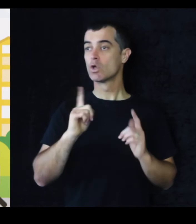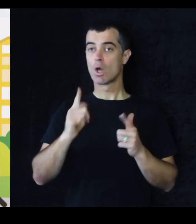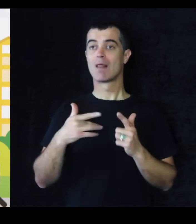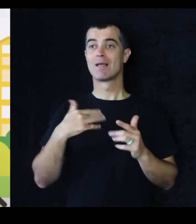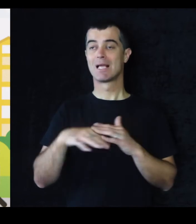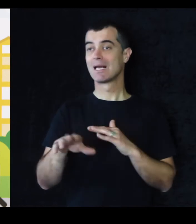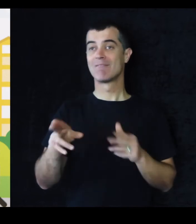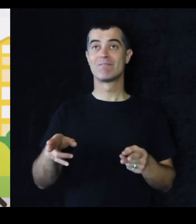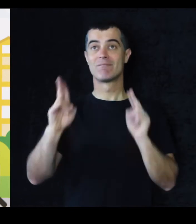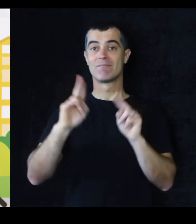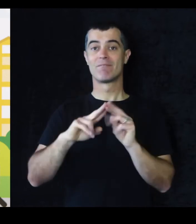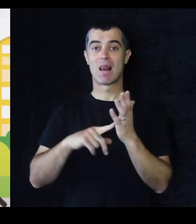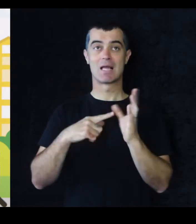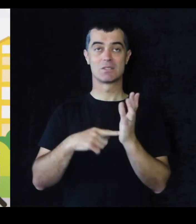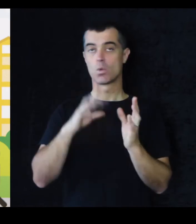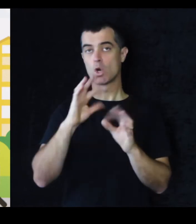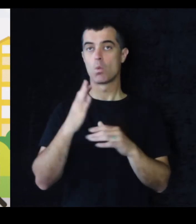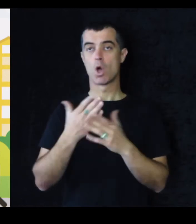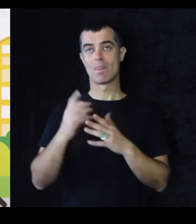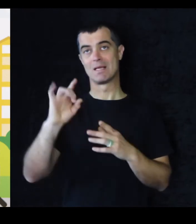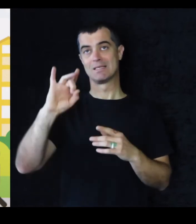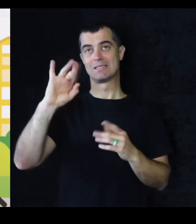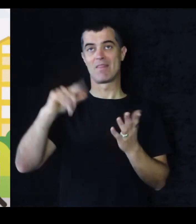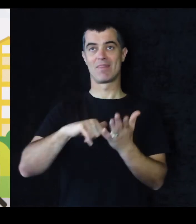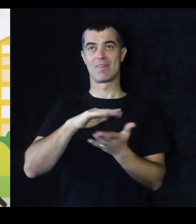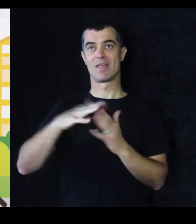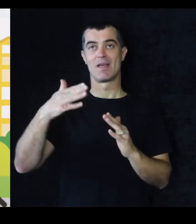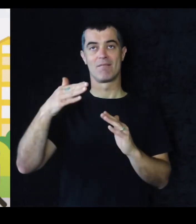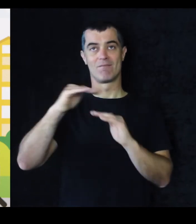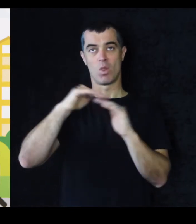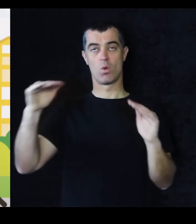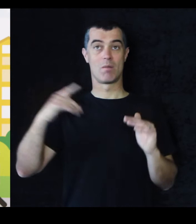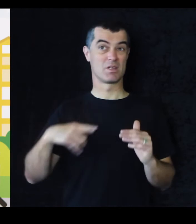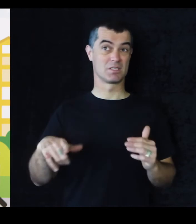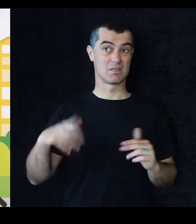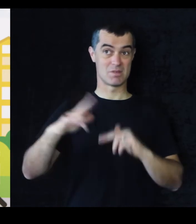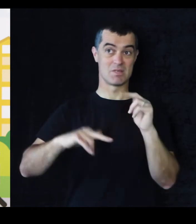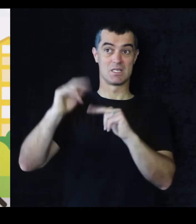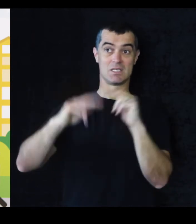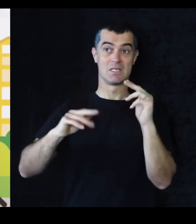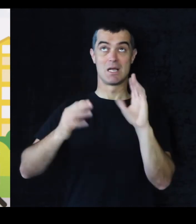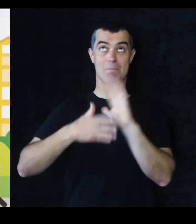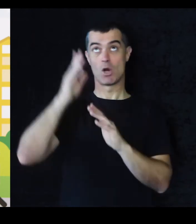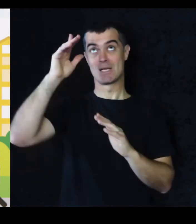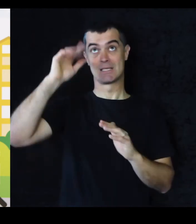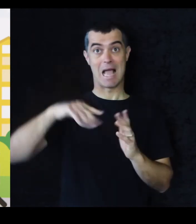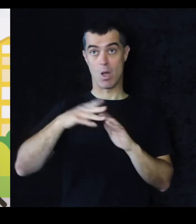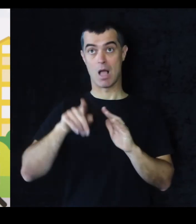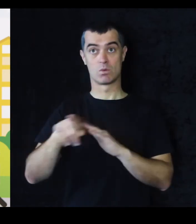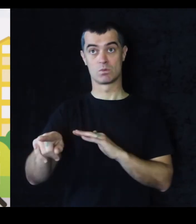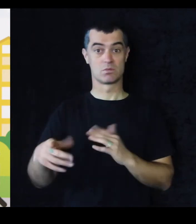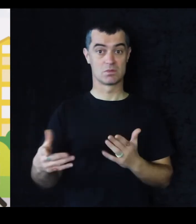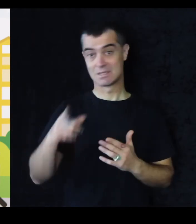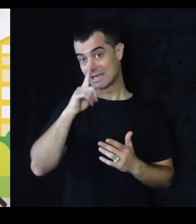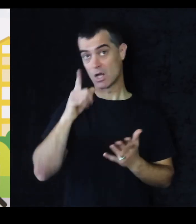live in a block of flats, it wouldn't work if you're on the 10th floor, because if the building was burning down, how would you get out? Because